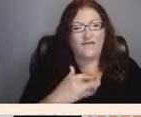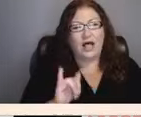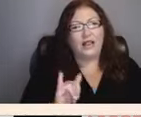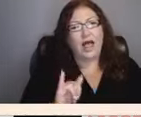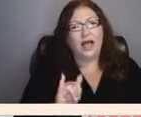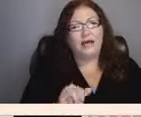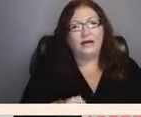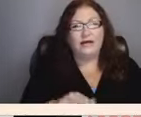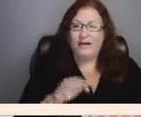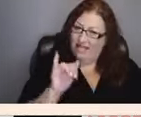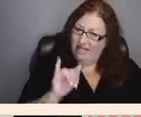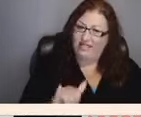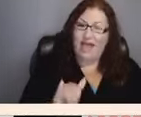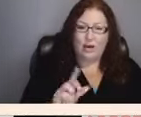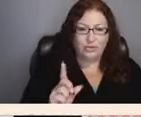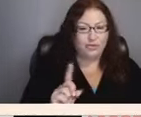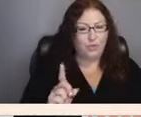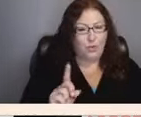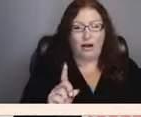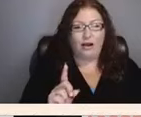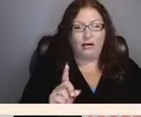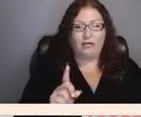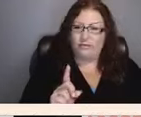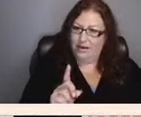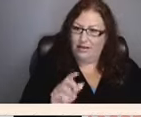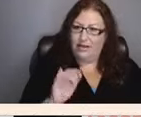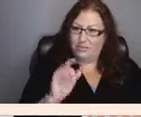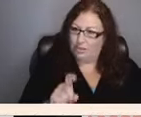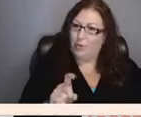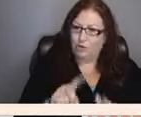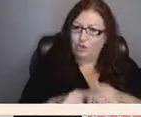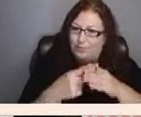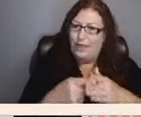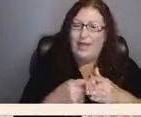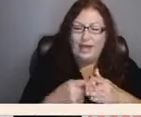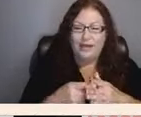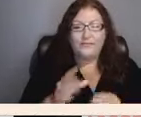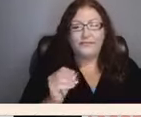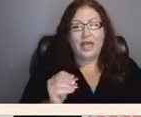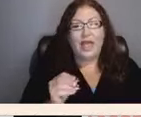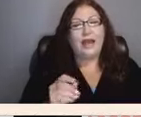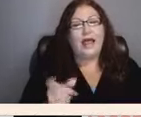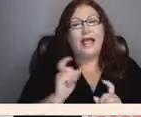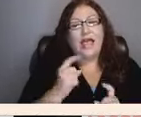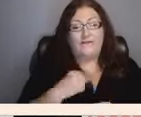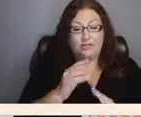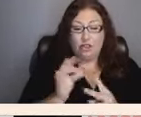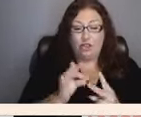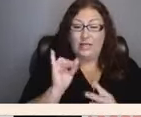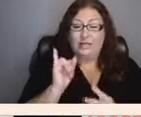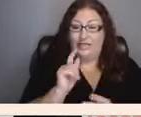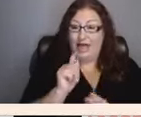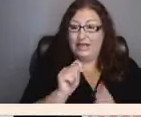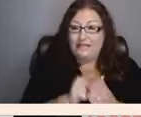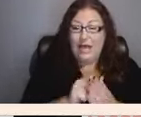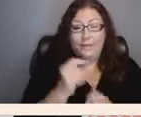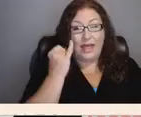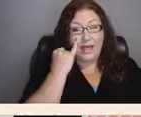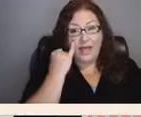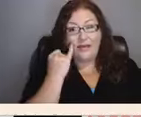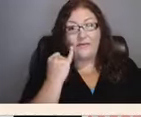was where it was to begin, and it gave us a choice at that time, actually, whether or not to